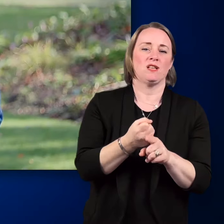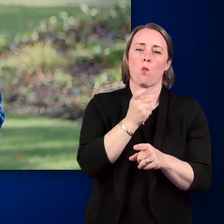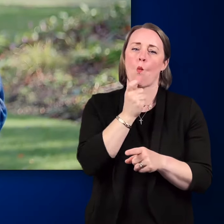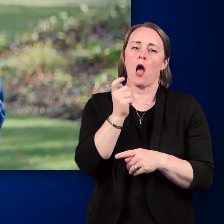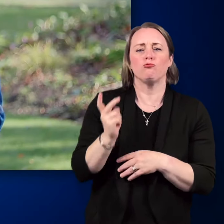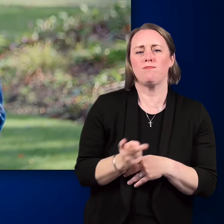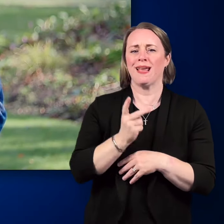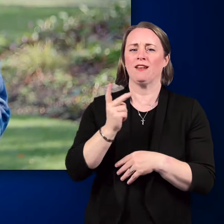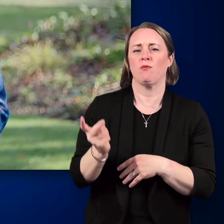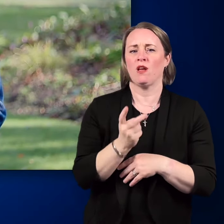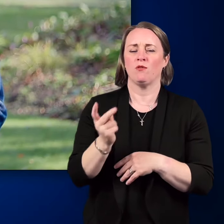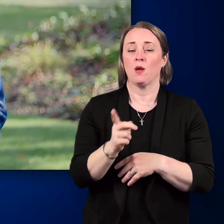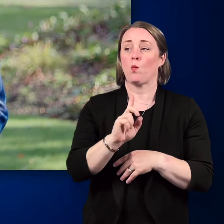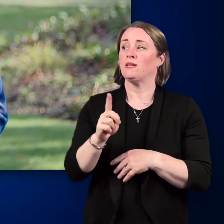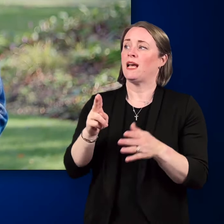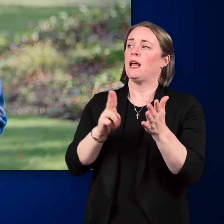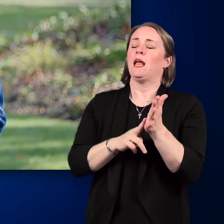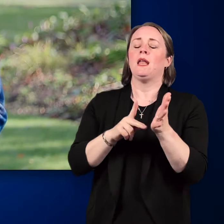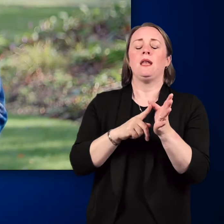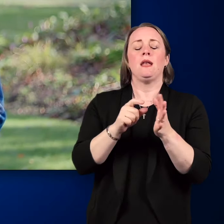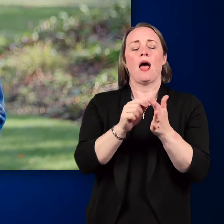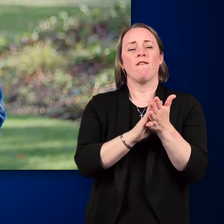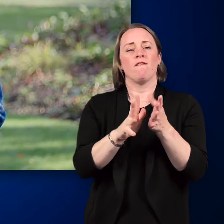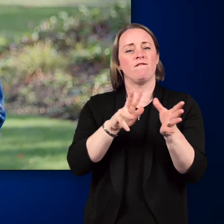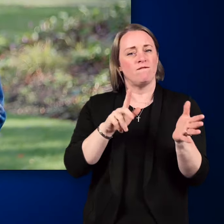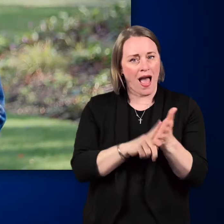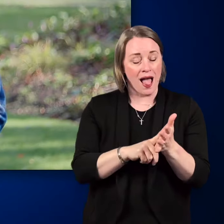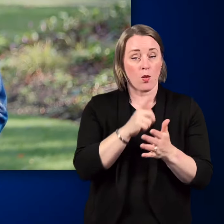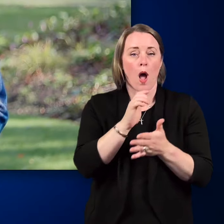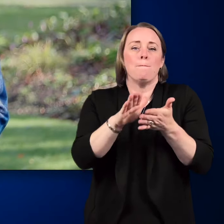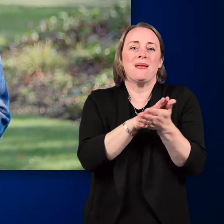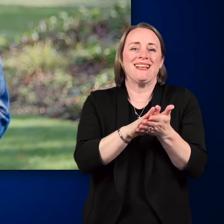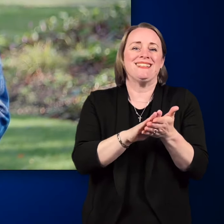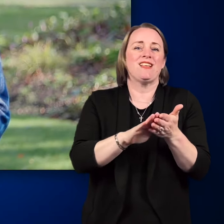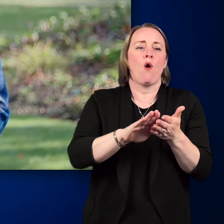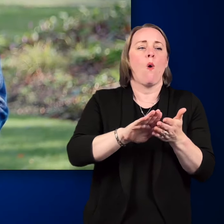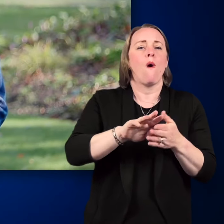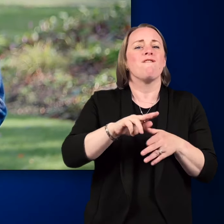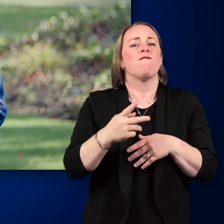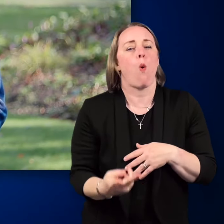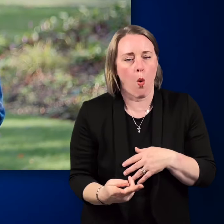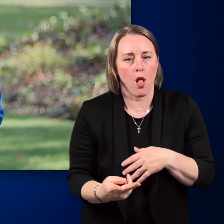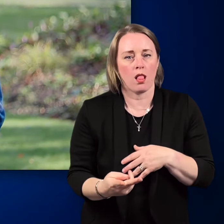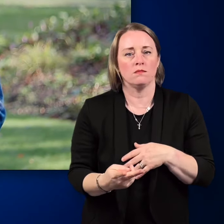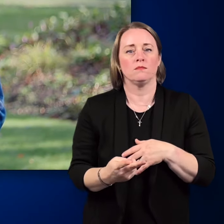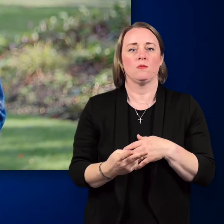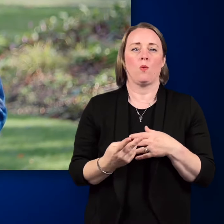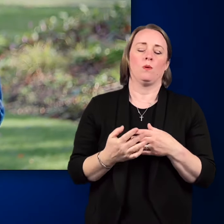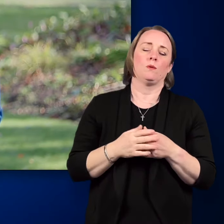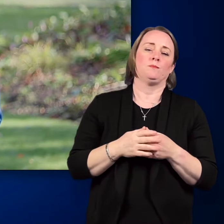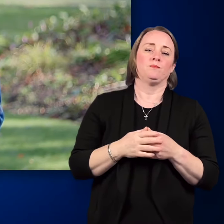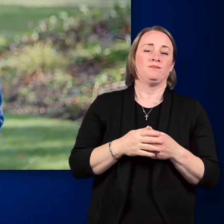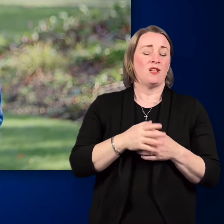It means to fall, that is used several times in the passage. In verse 32, David goes